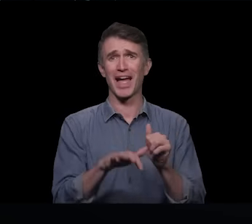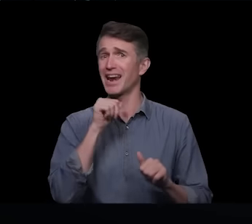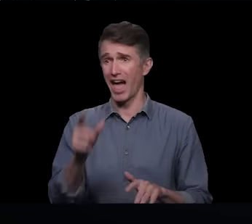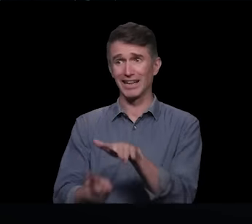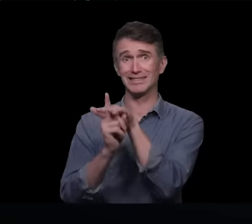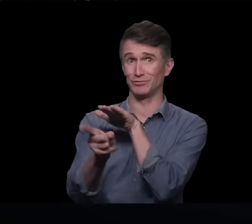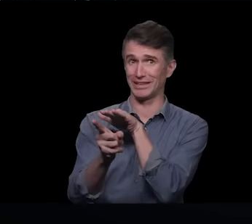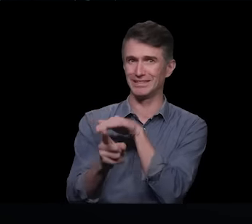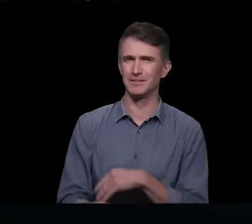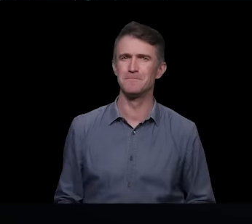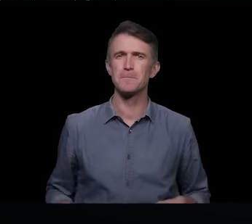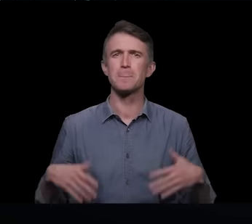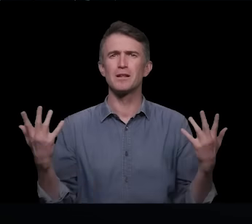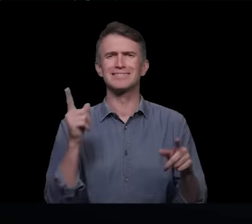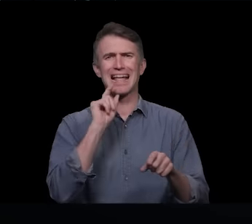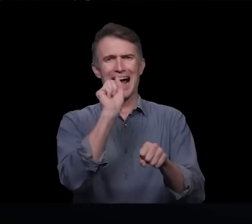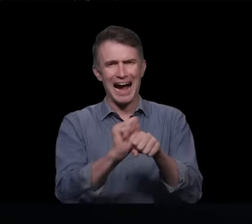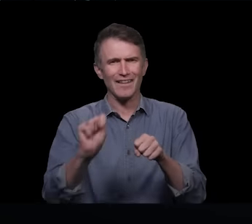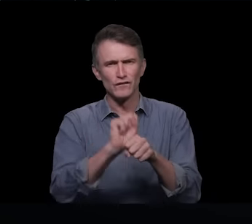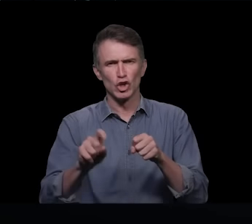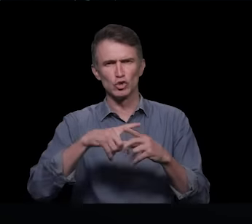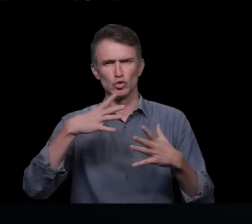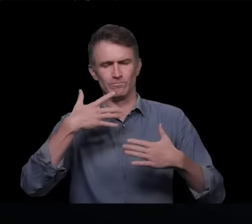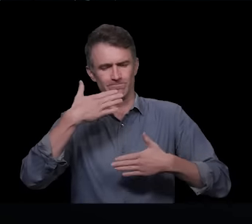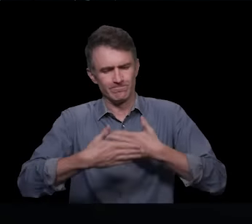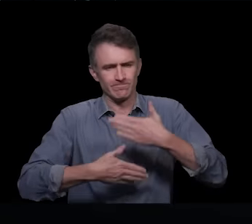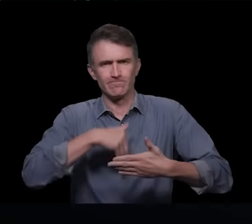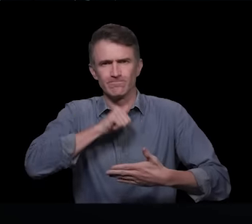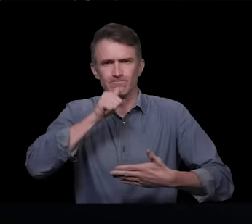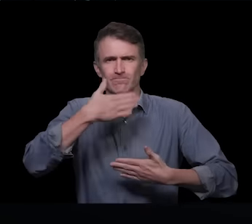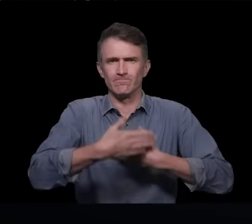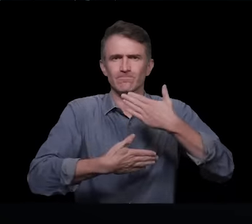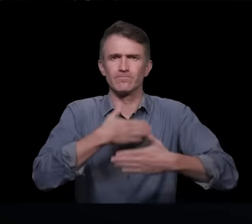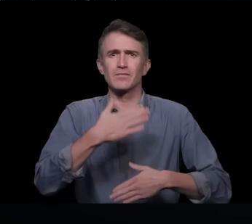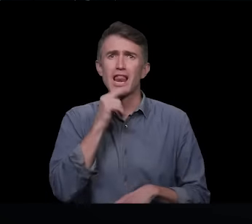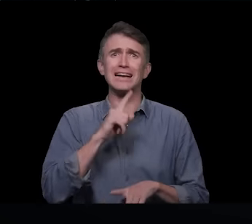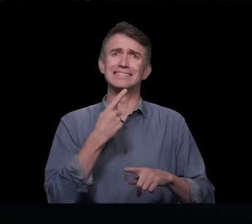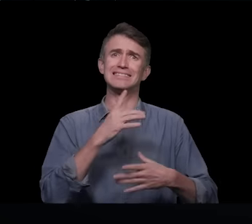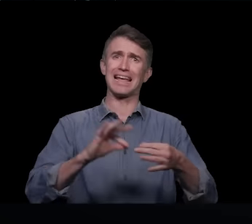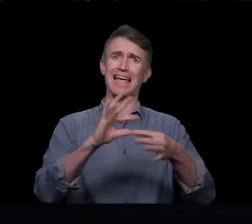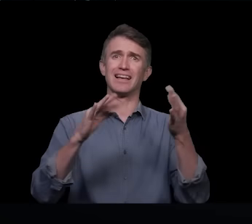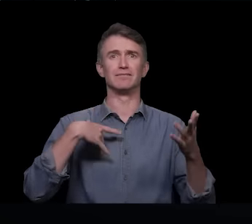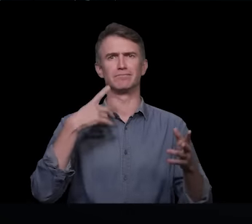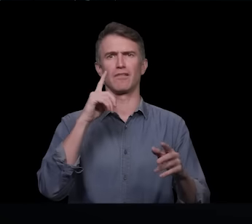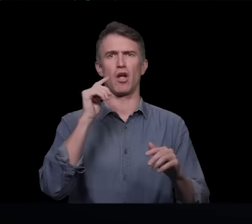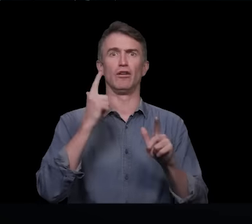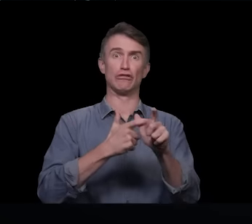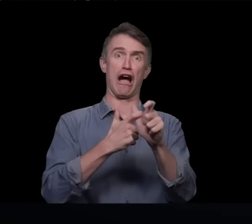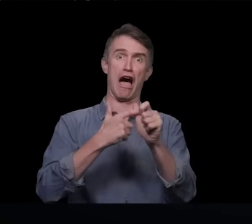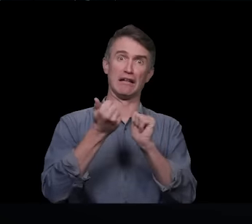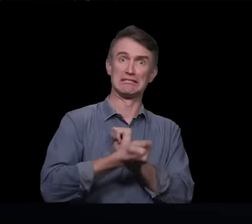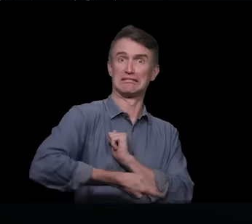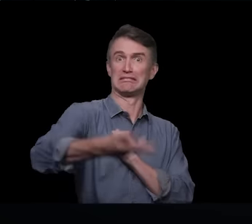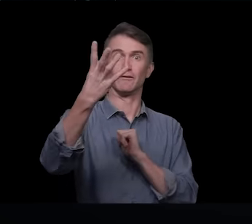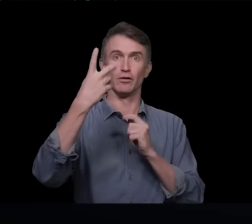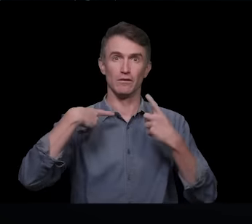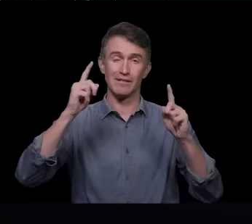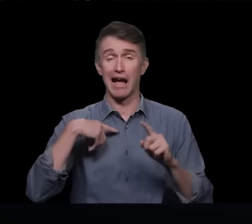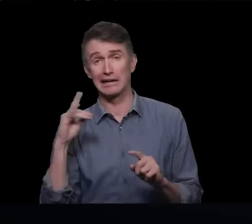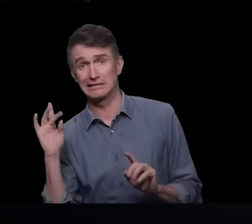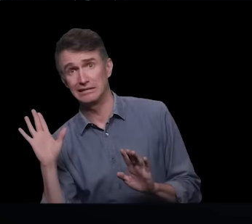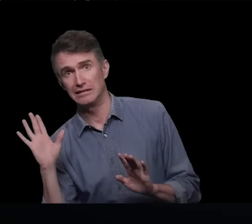a sprint. It's an effort that must be sustained over time. I'm not saying that everyone has to literally run a dozen marathons